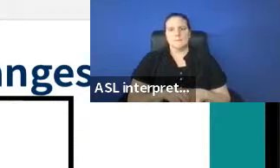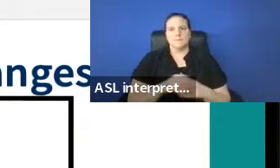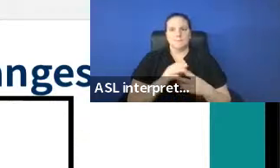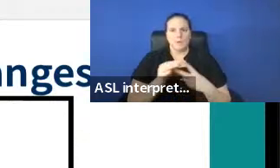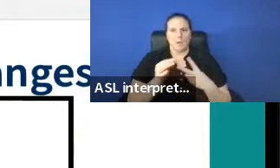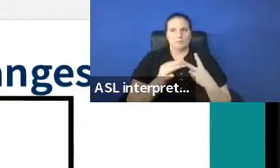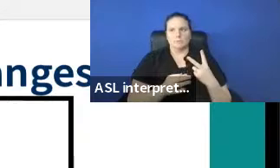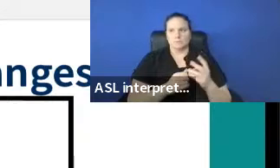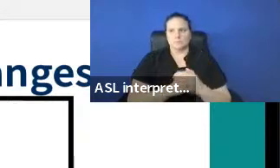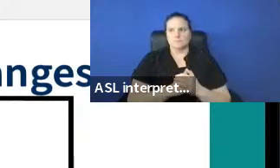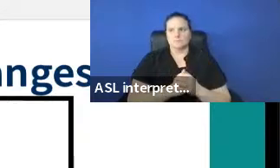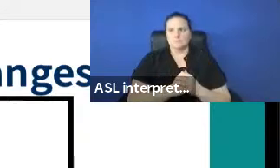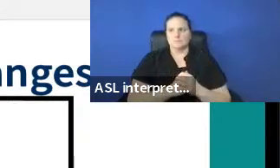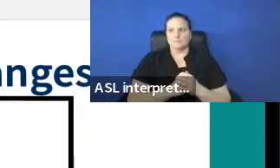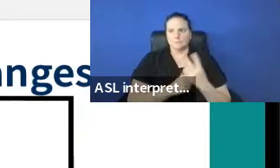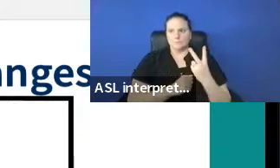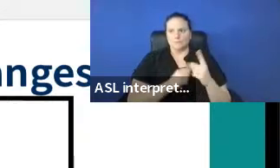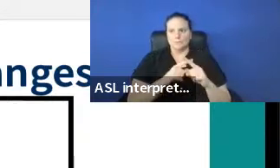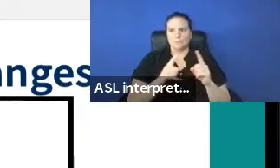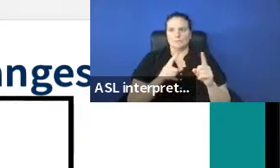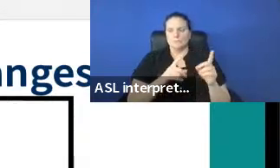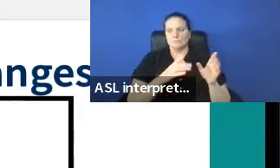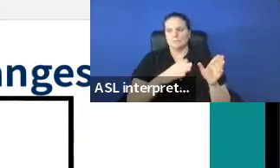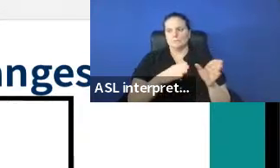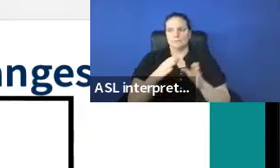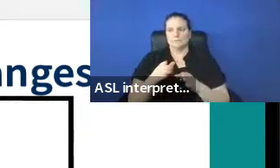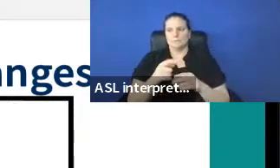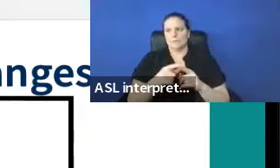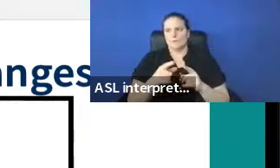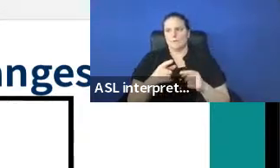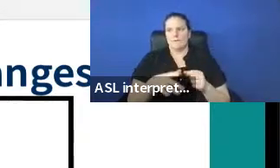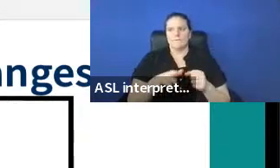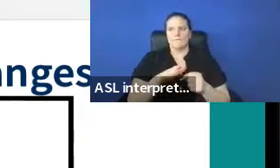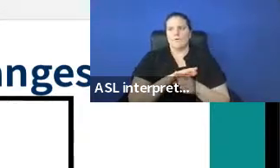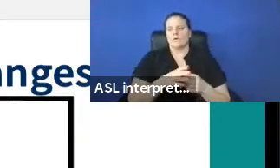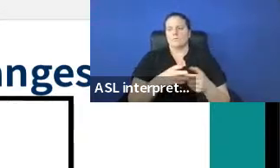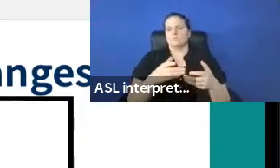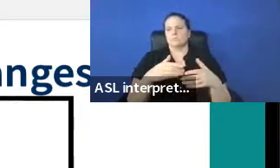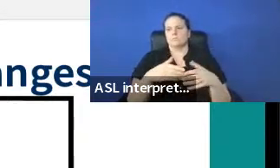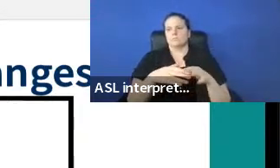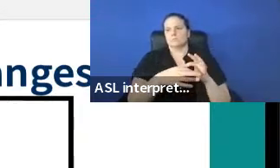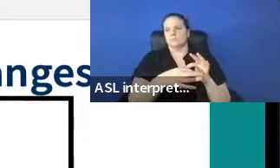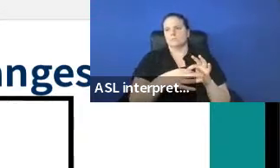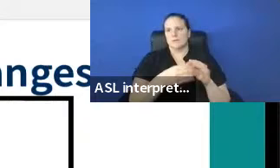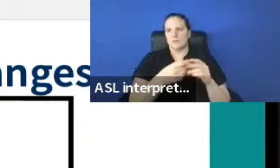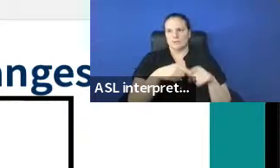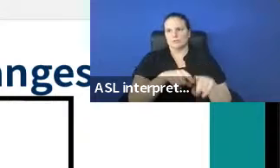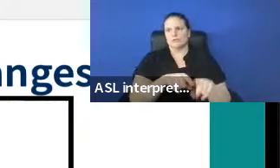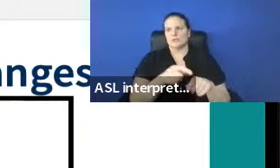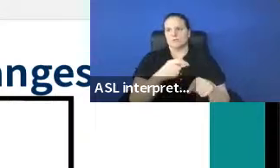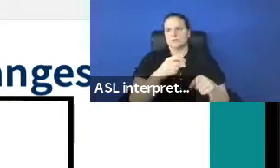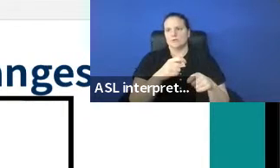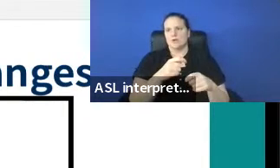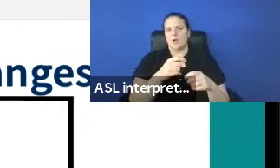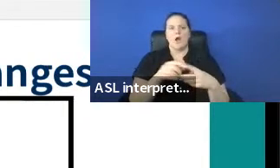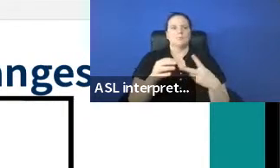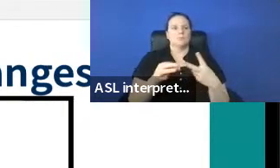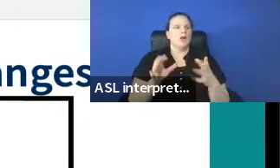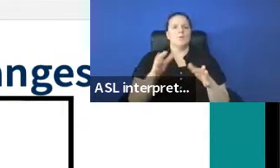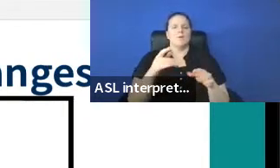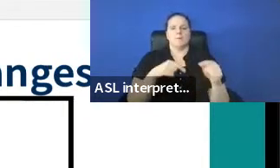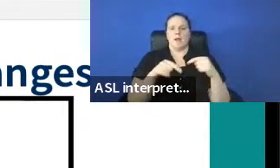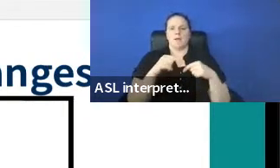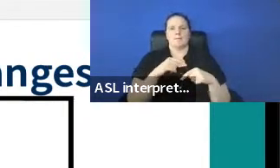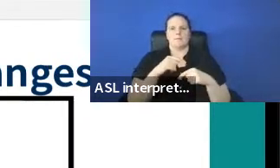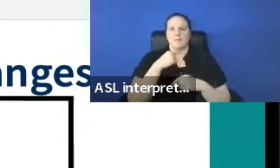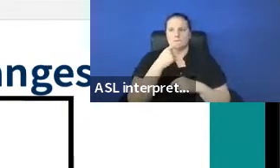This is showing two different variations of the full interchange option. And I'm going to back up and I'm going to tell you